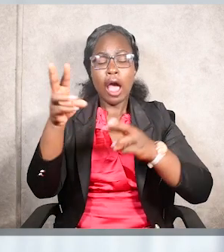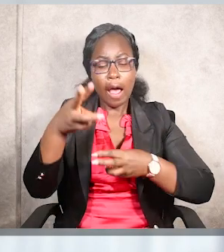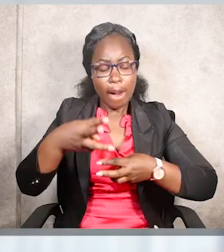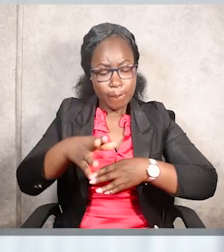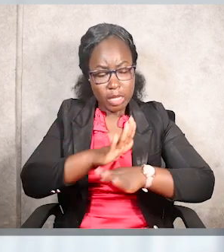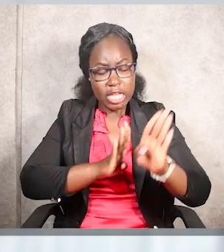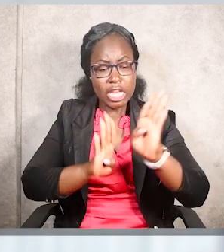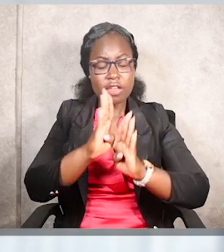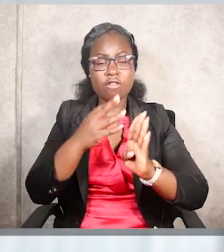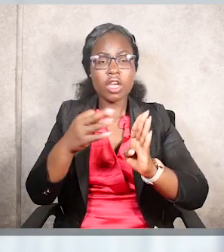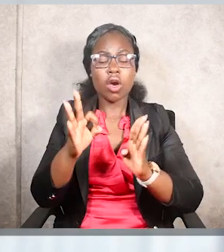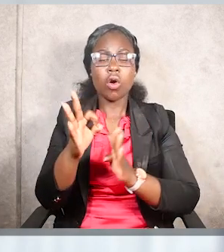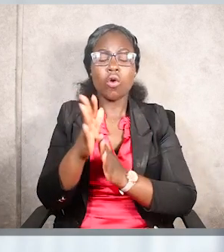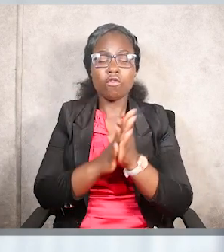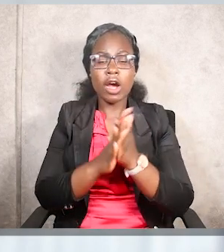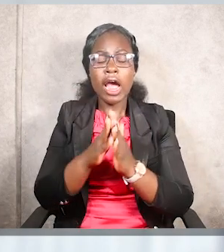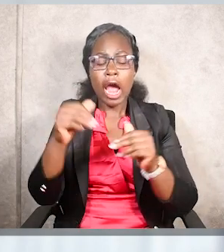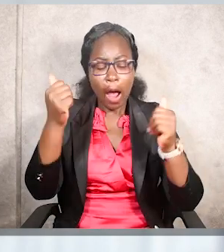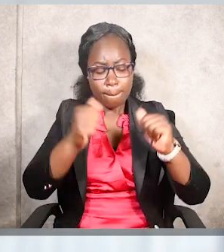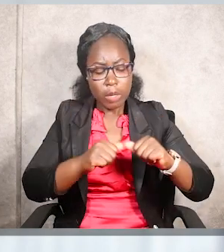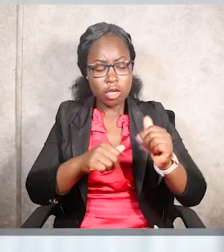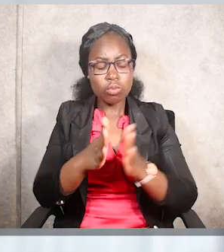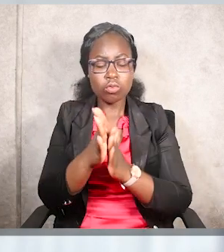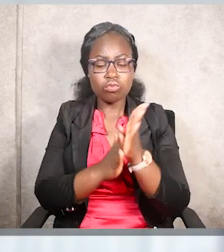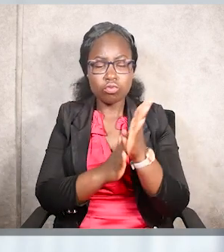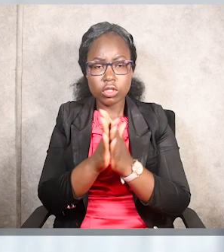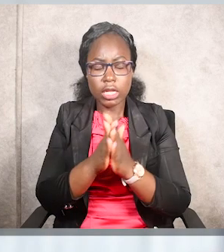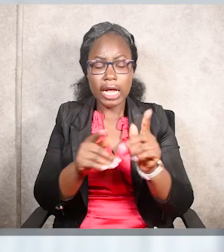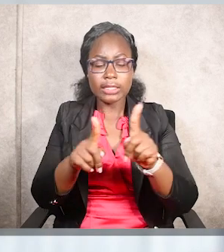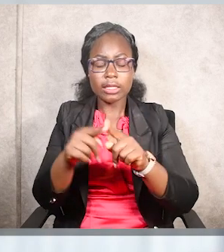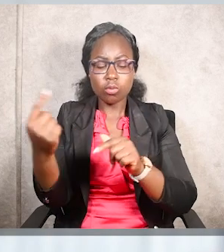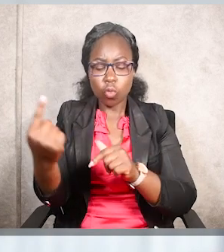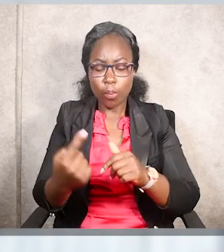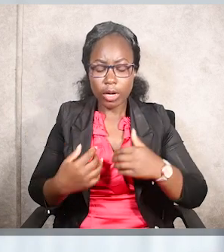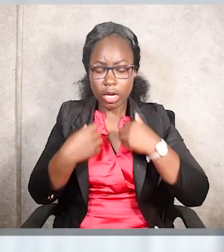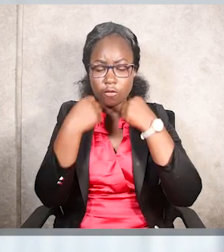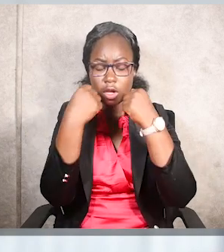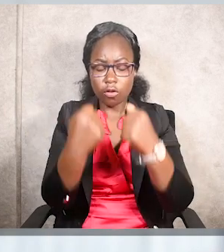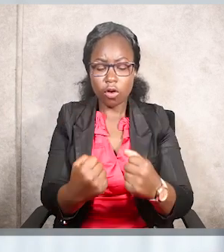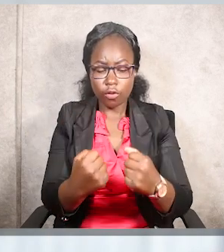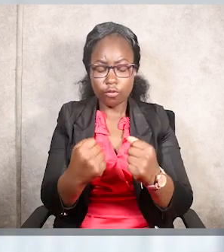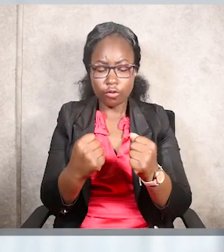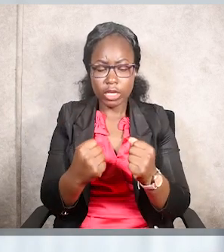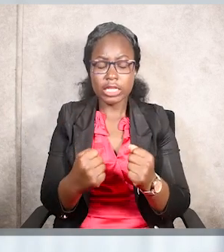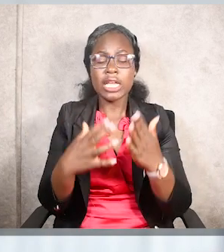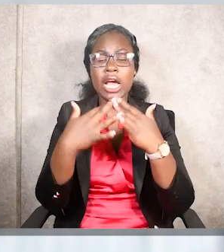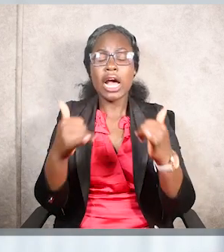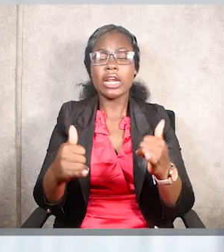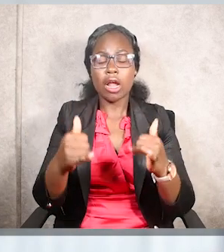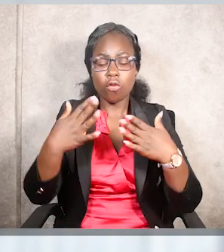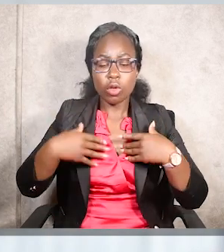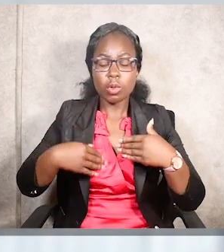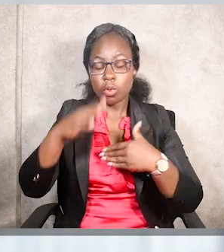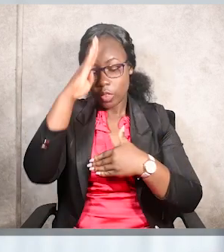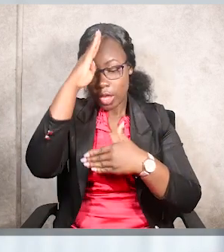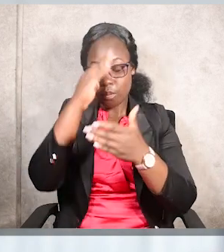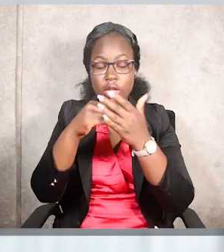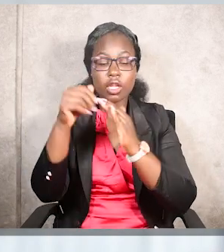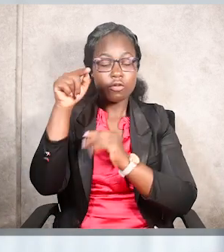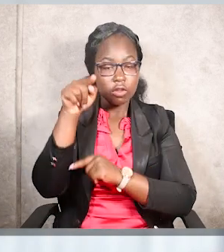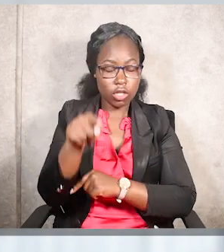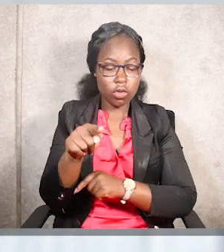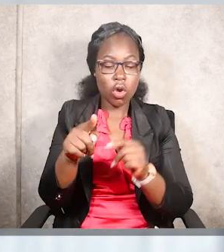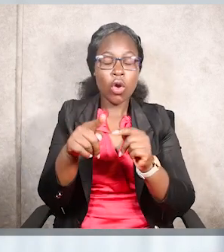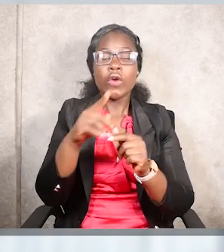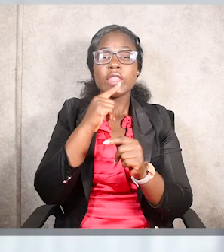the ability to influence, motivate, inspire confidence so that people are able to believe in you. They say that